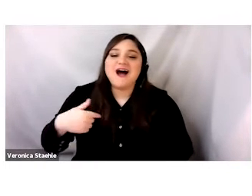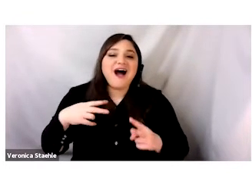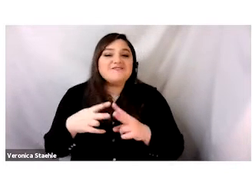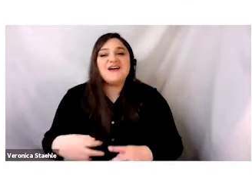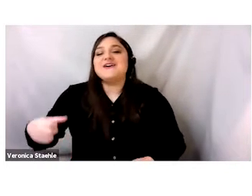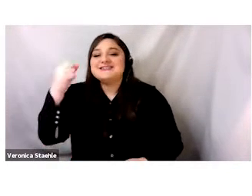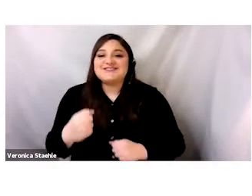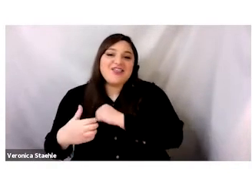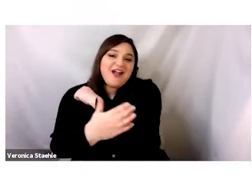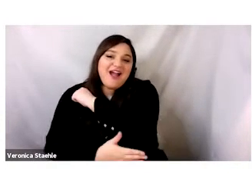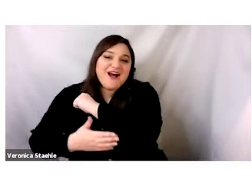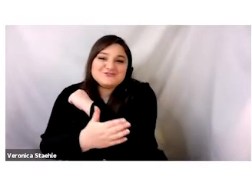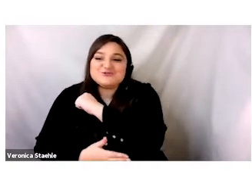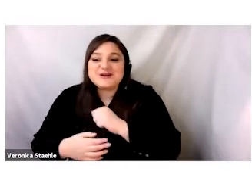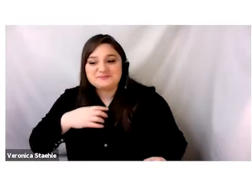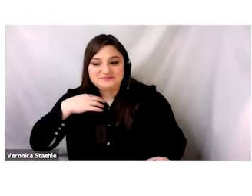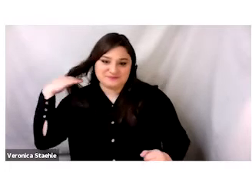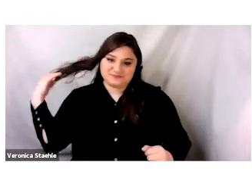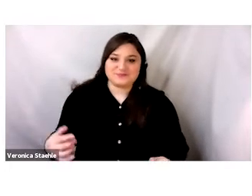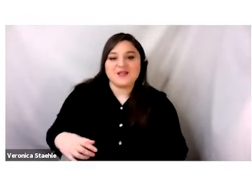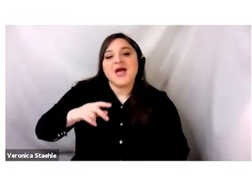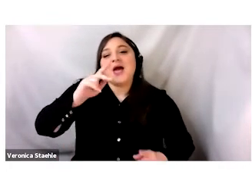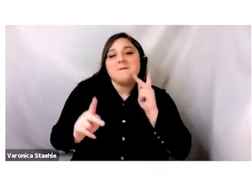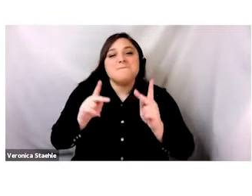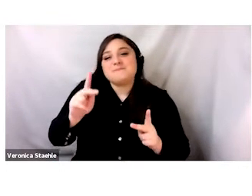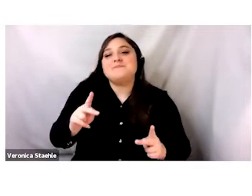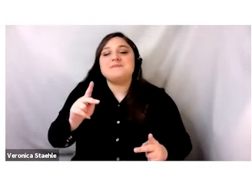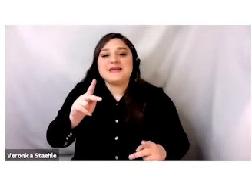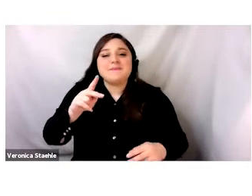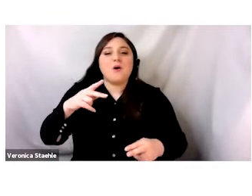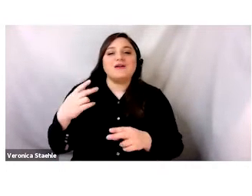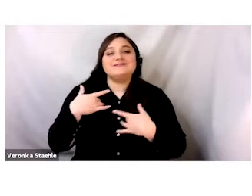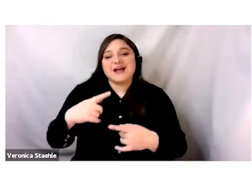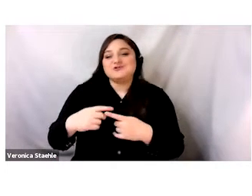say Antoinette, and nobody got time to put the extra accents. It's just Antionette.